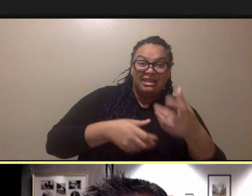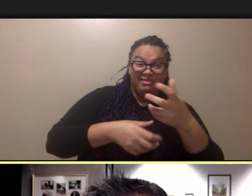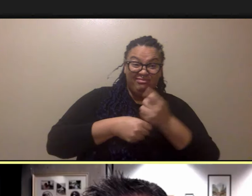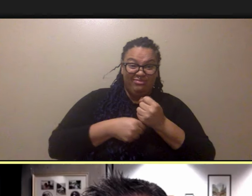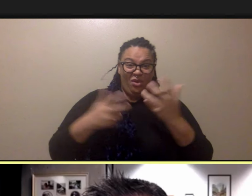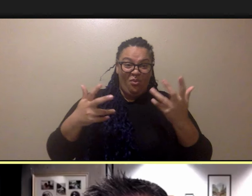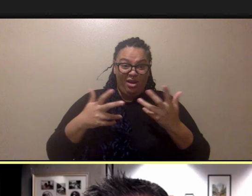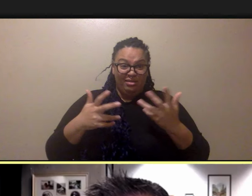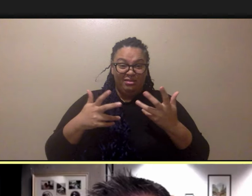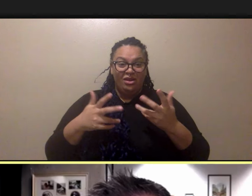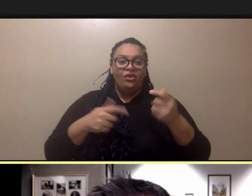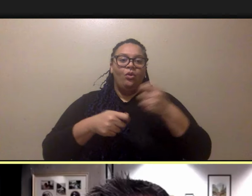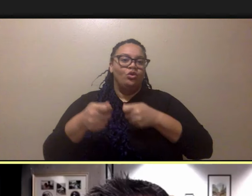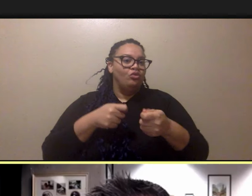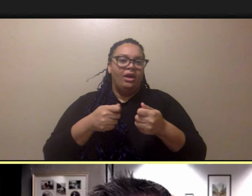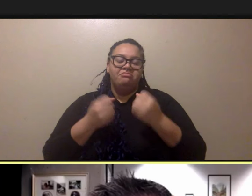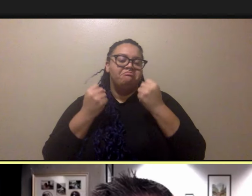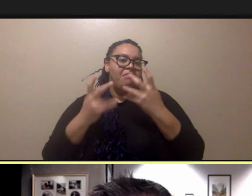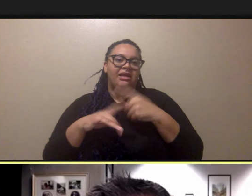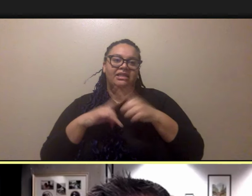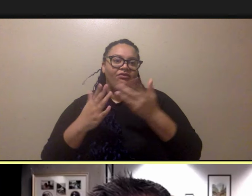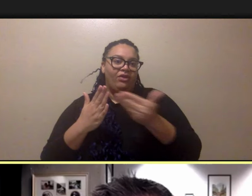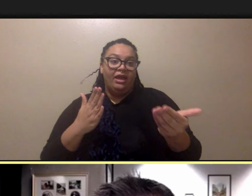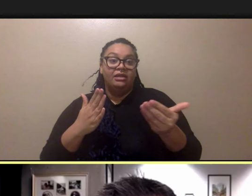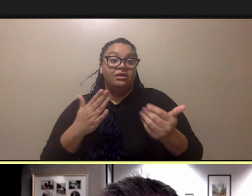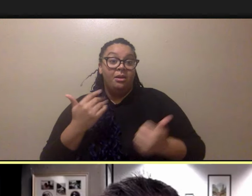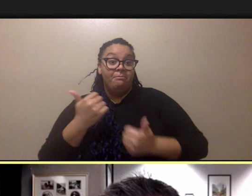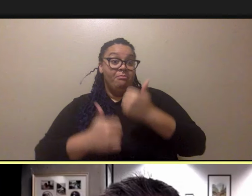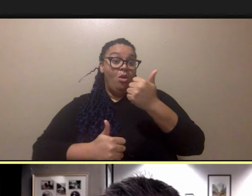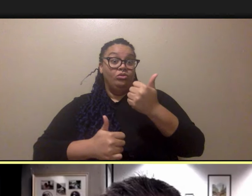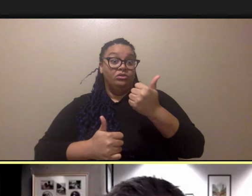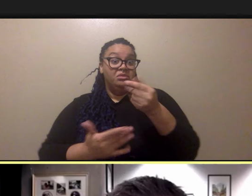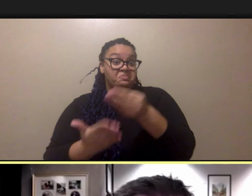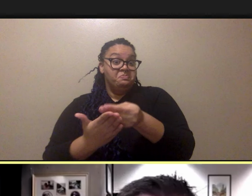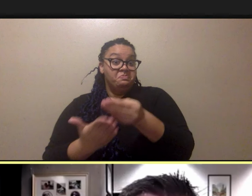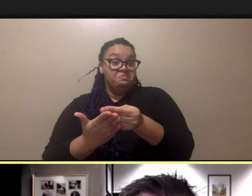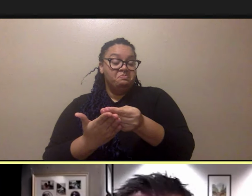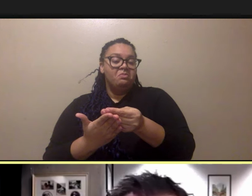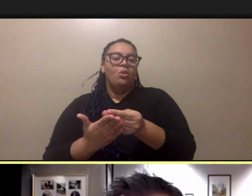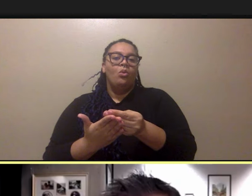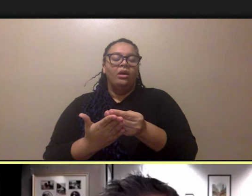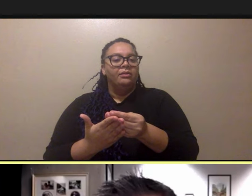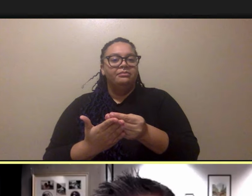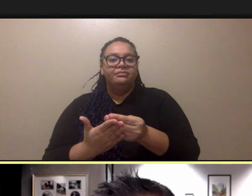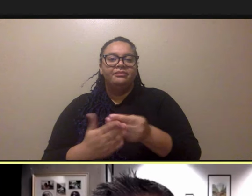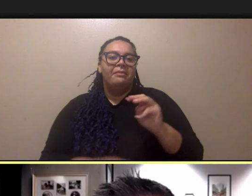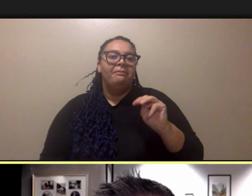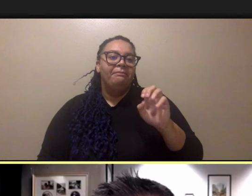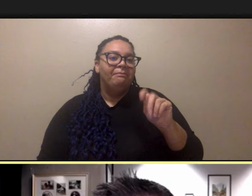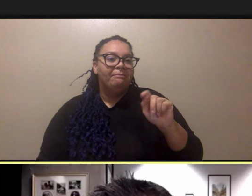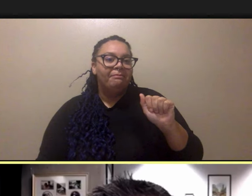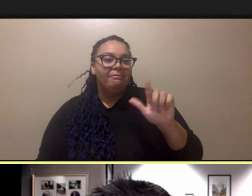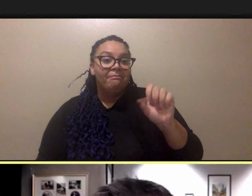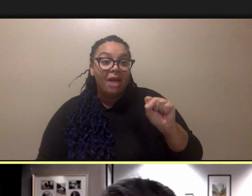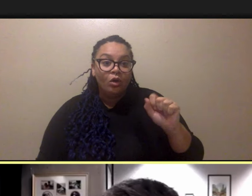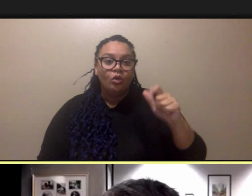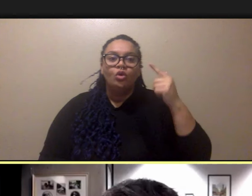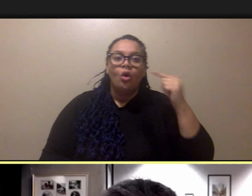the coastal peoples would trade in all kinds of goods. The most valuable ones were precious metals like gold, things like